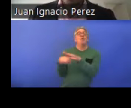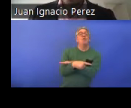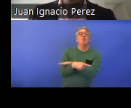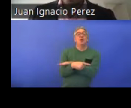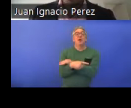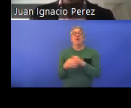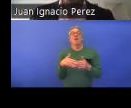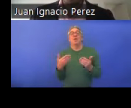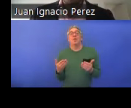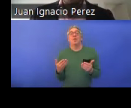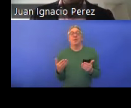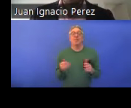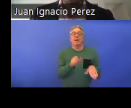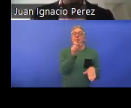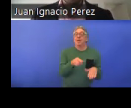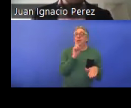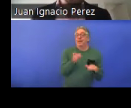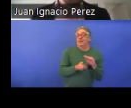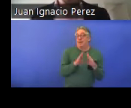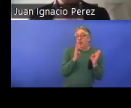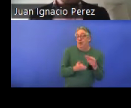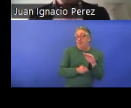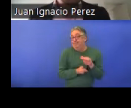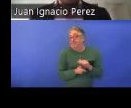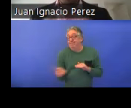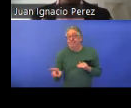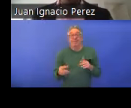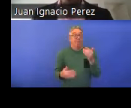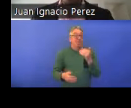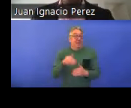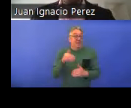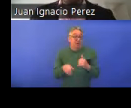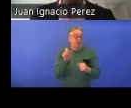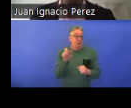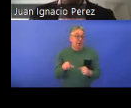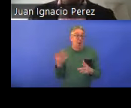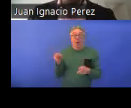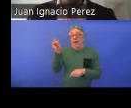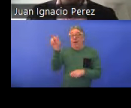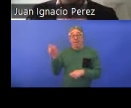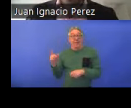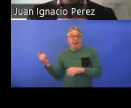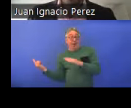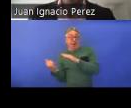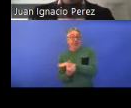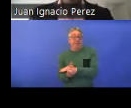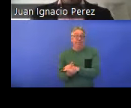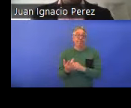internally displaced persons with disabilities, asylum seekers, and stateless